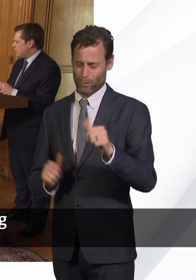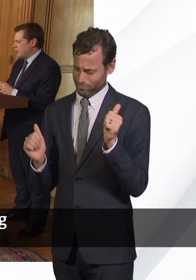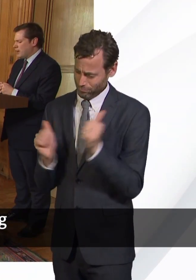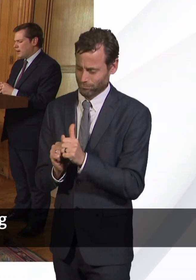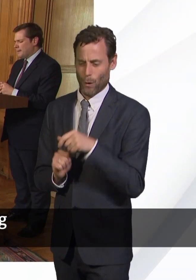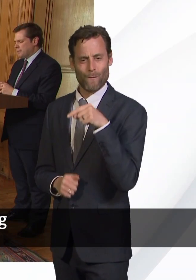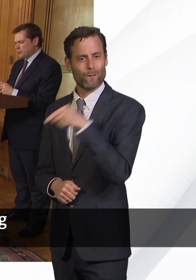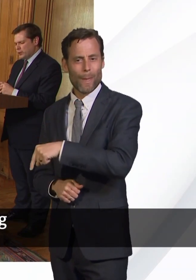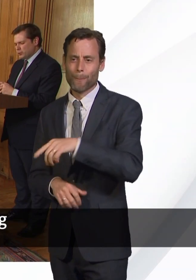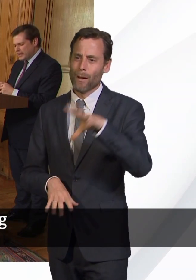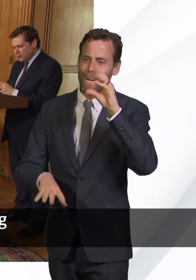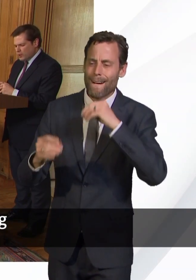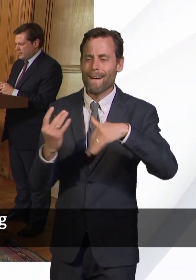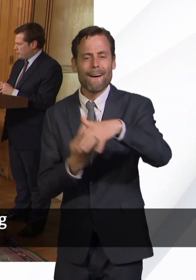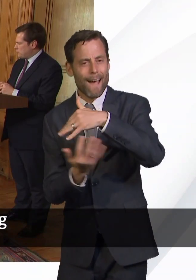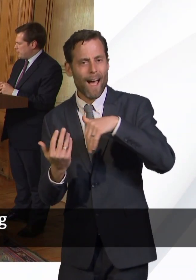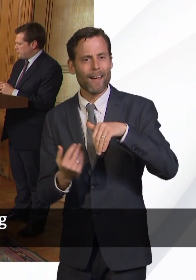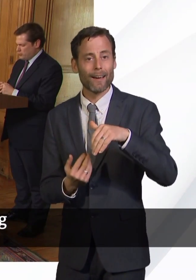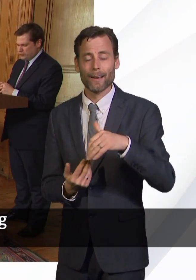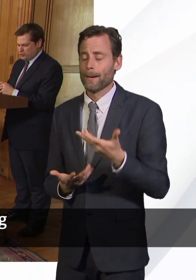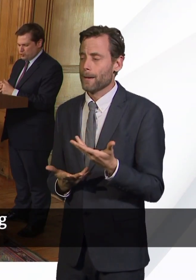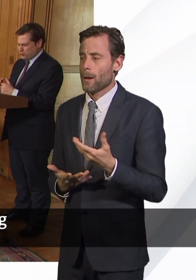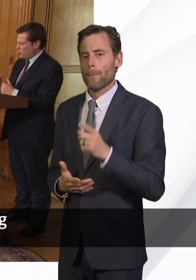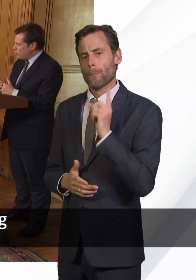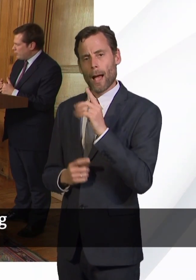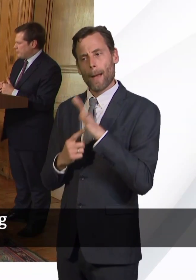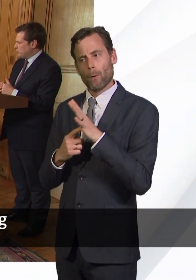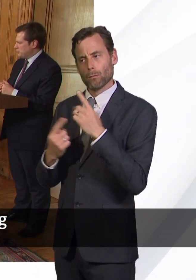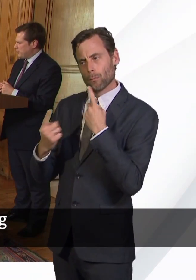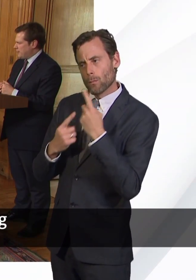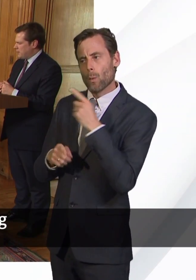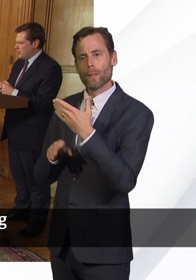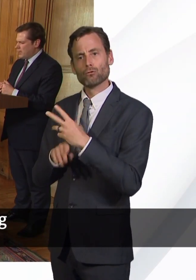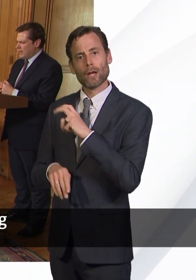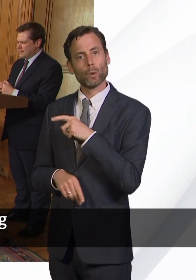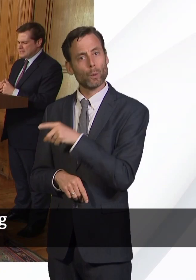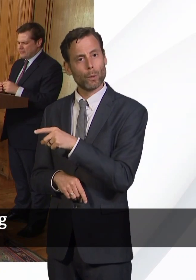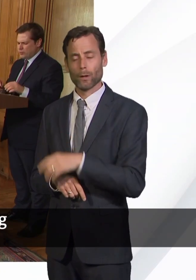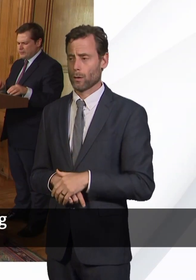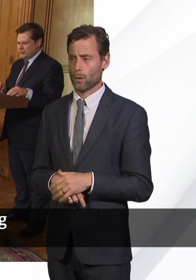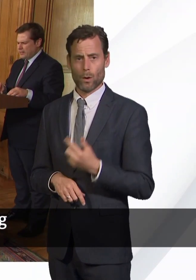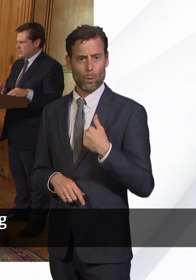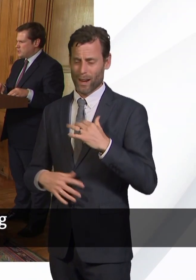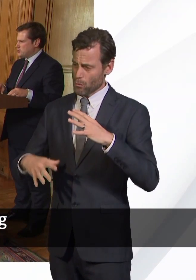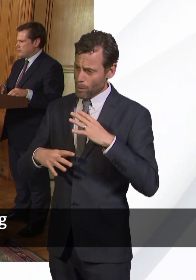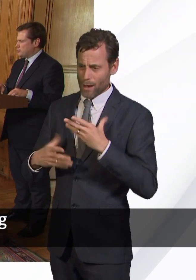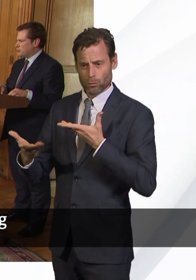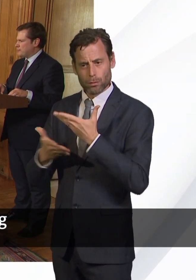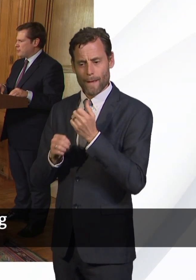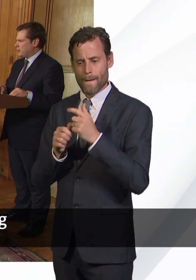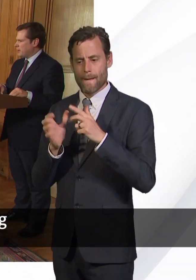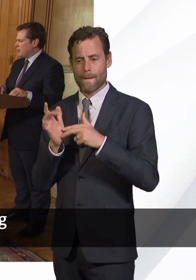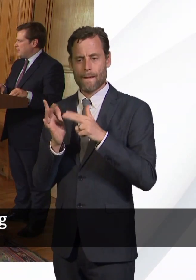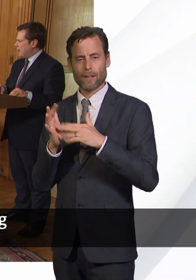out. But we will keep working with the trades unions. Our door is always open to them, and Gavin Williamson, the Education Secretary,